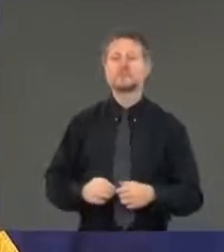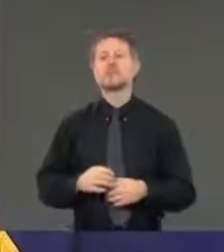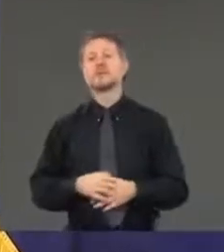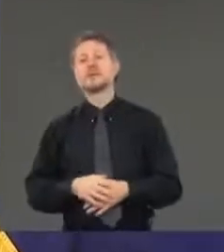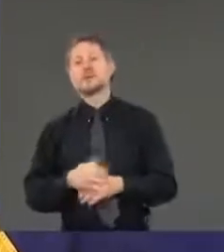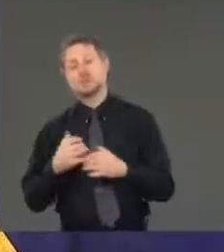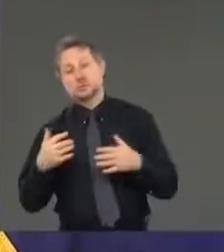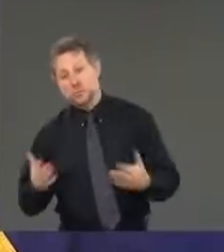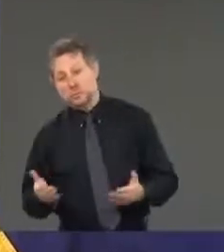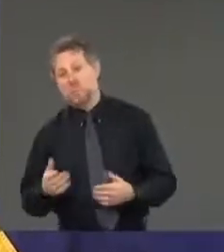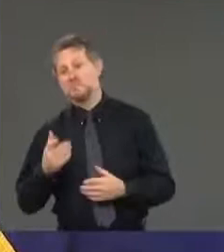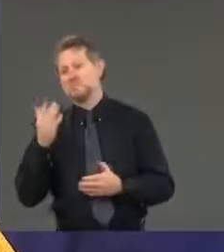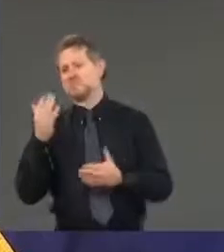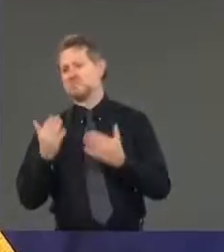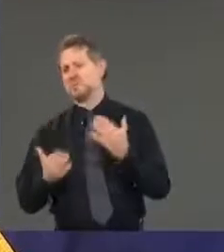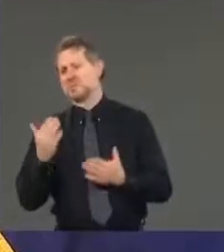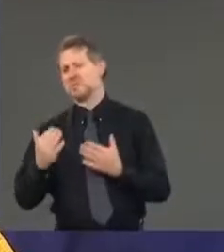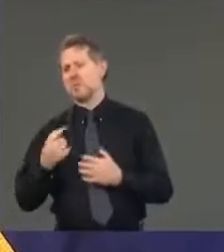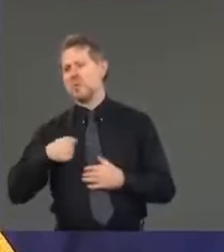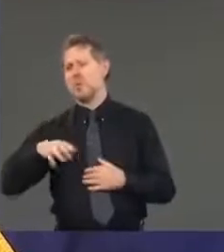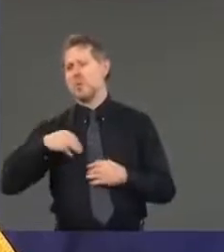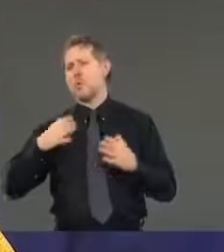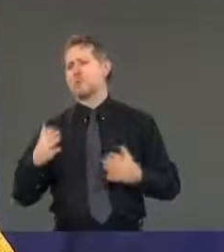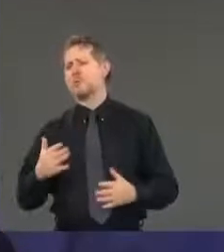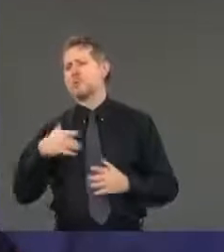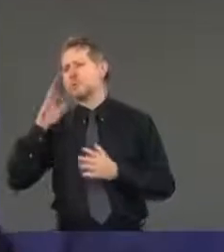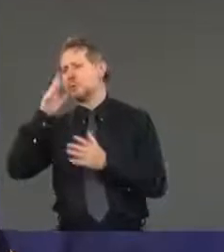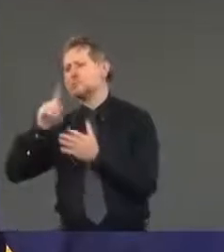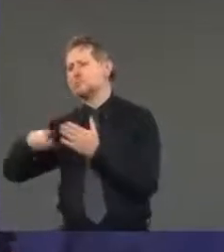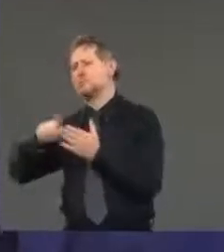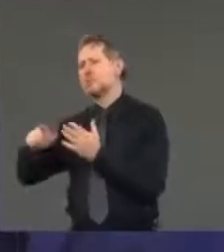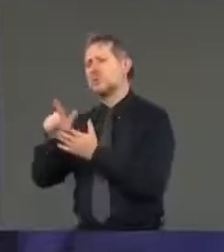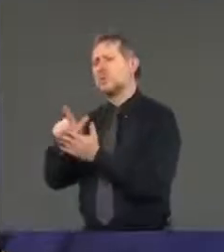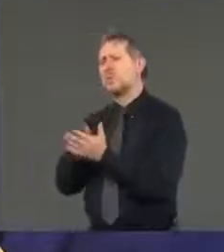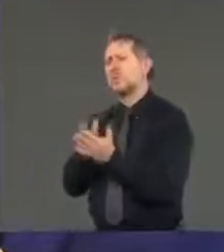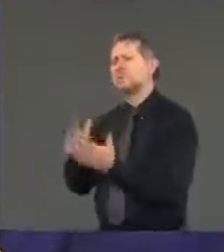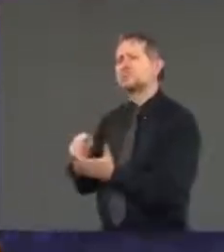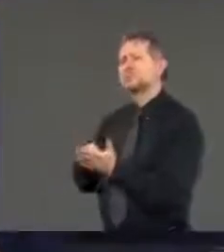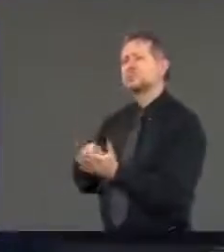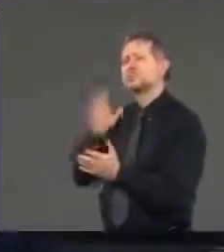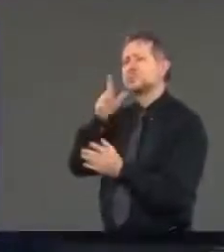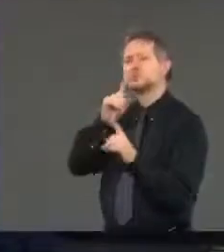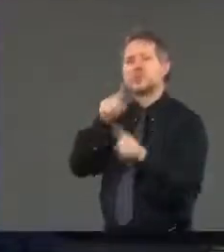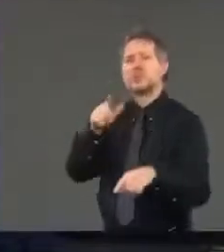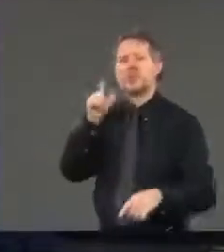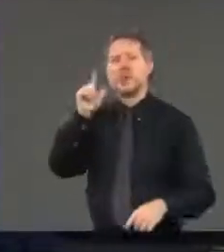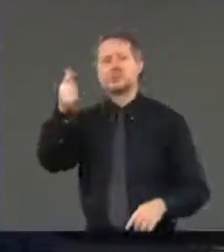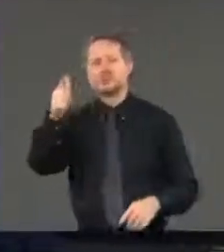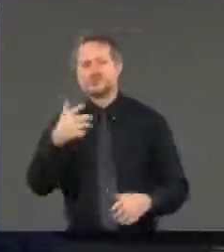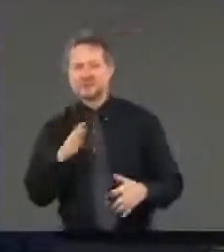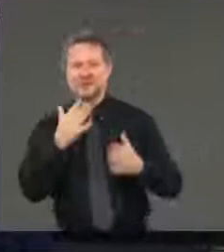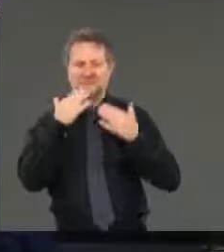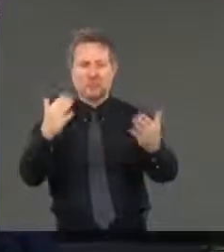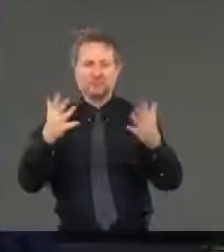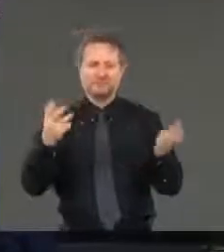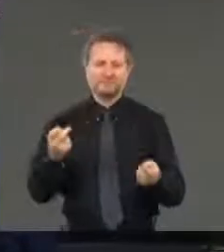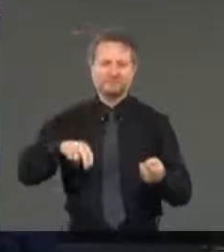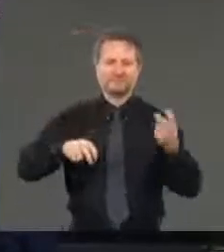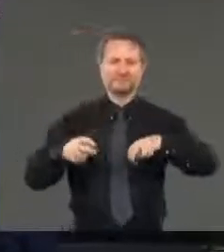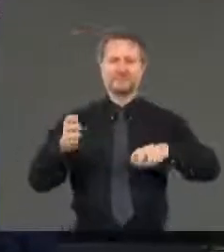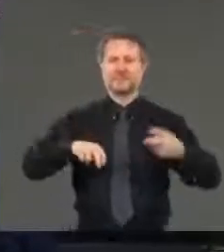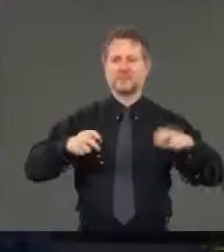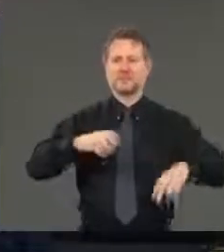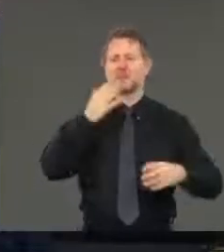a cause of action there. Let me look at the law and put on my Attorney General hat, and I'll get back to you on that. Thank you, guys. Happy Memorial